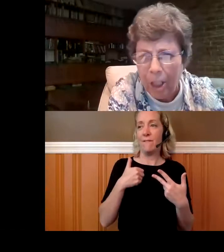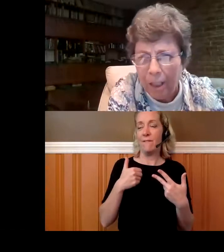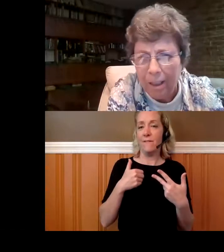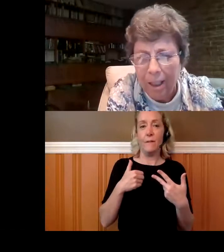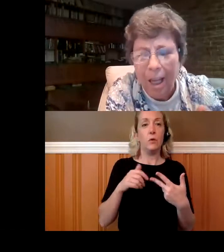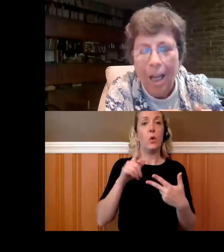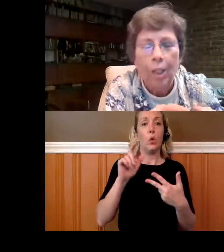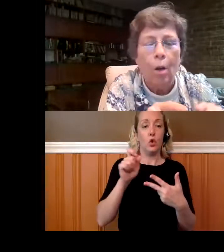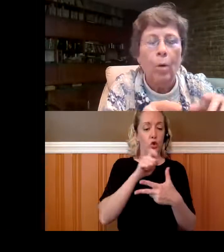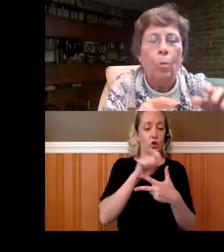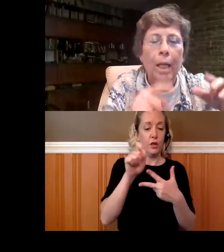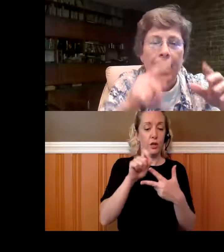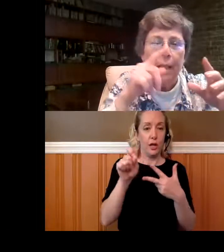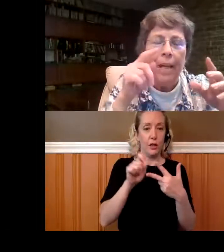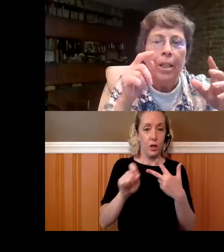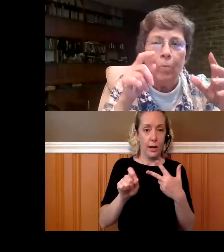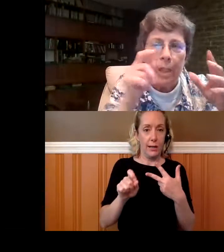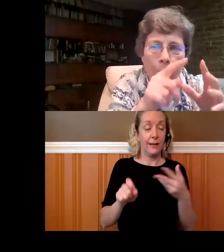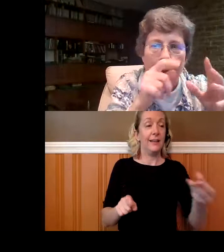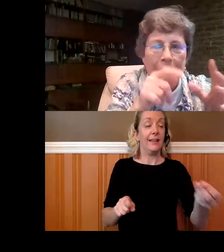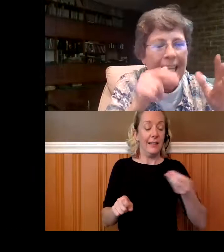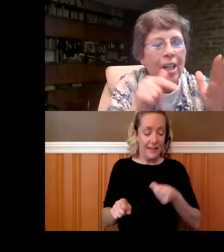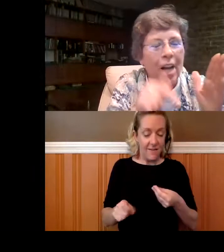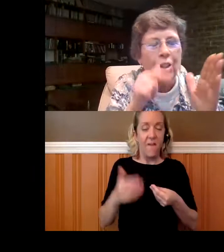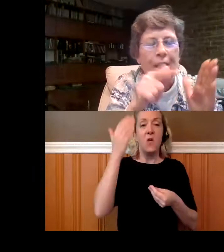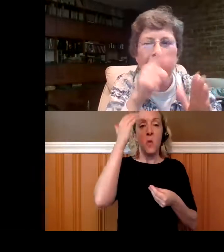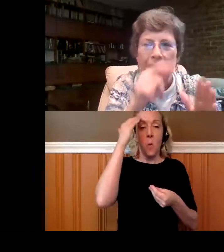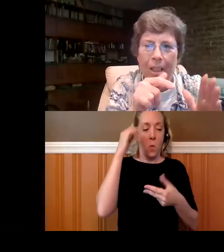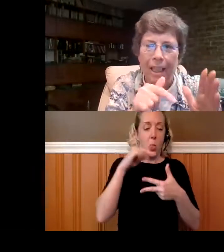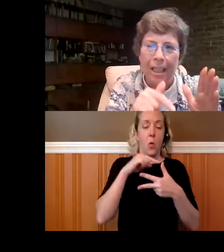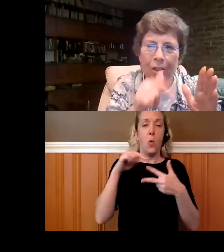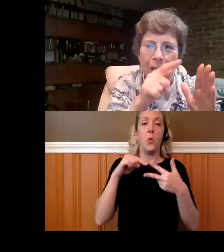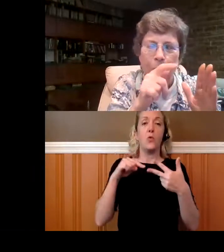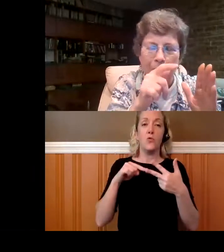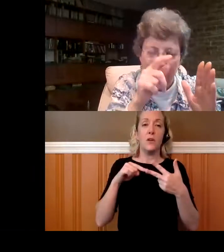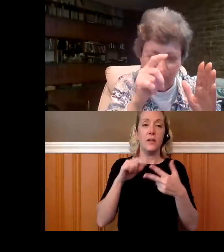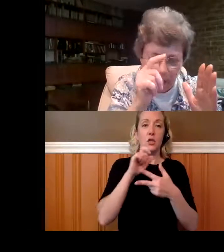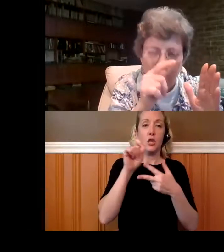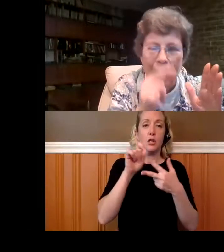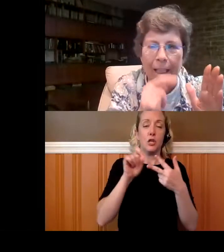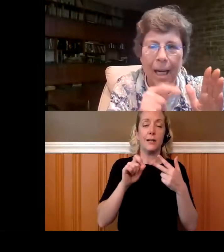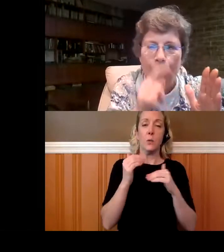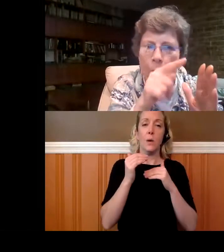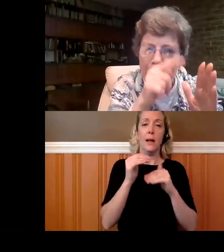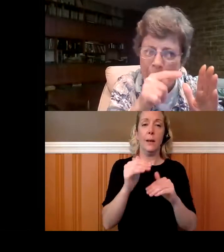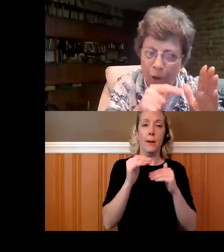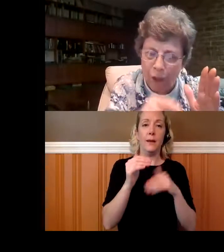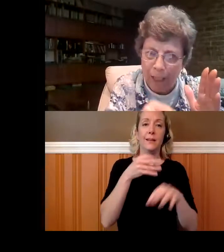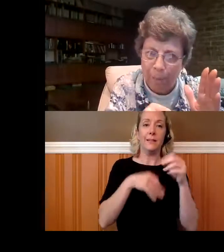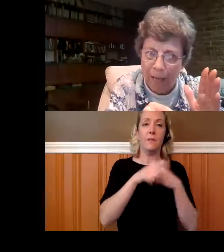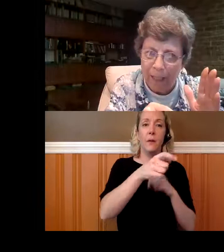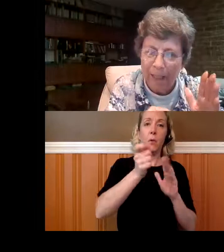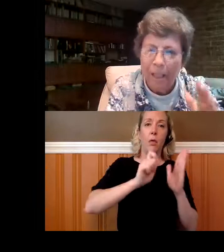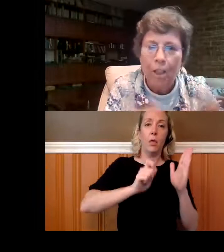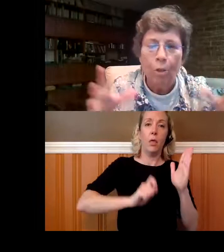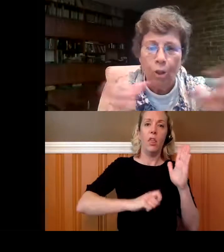he could understand them, because he could he could learn ahead of time what each of those checks meant. So structuring the response